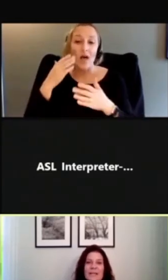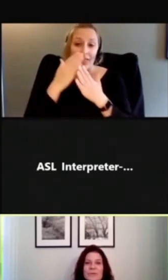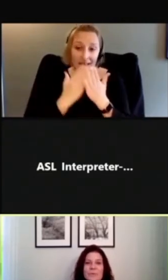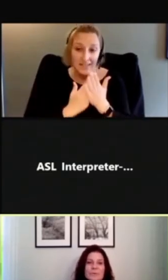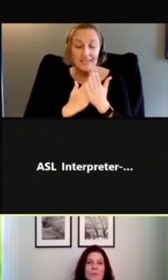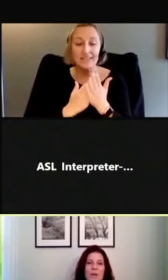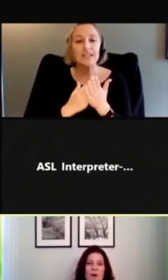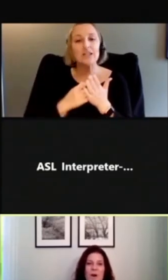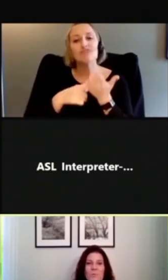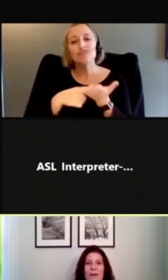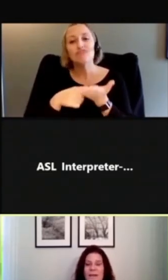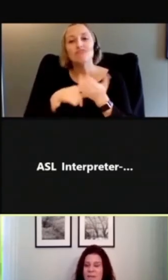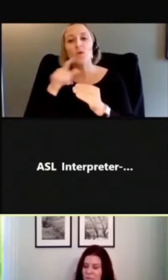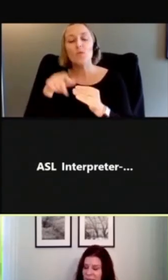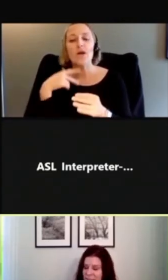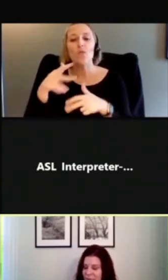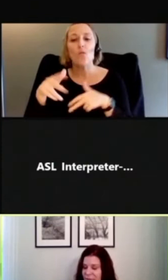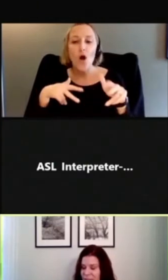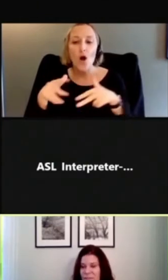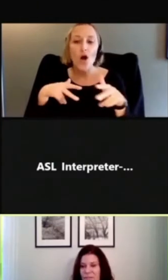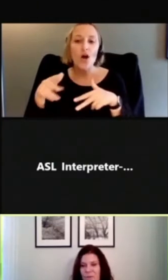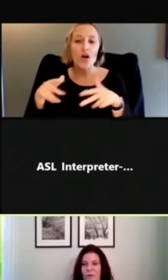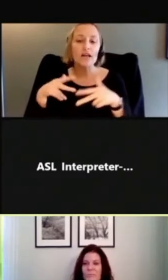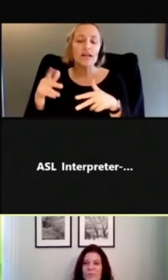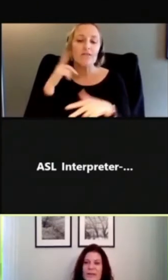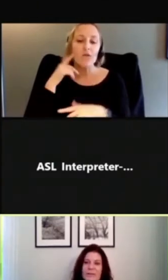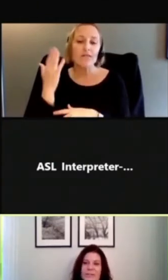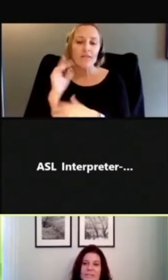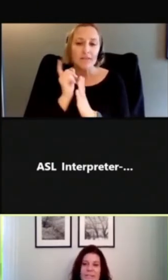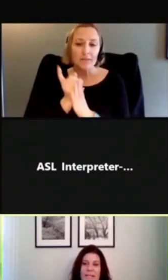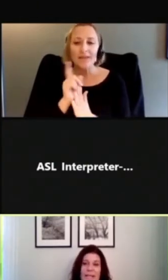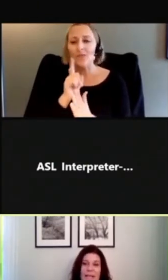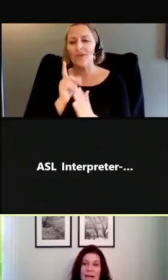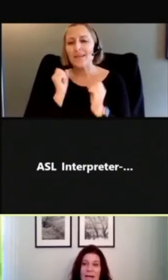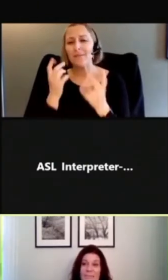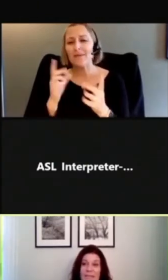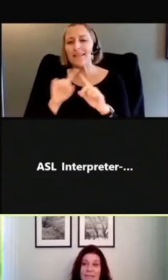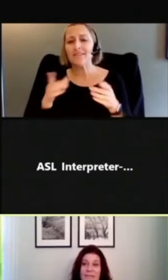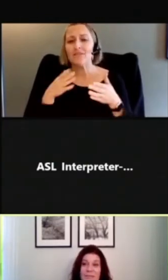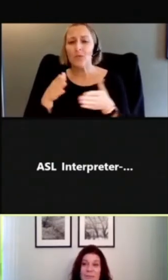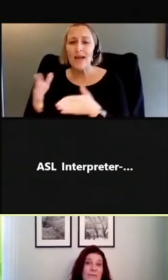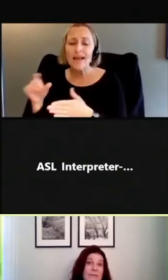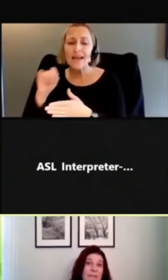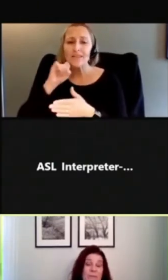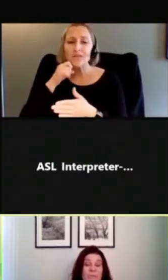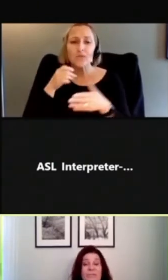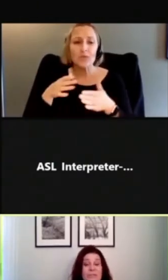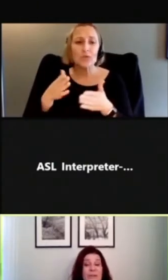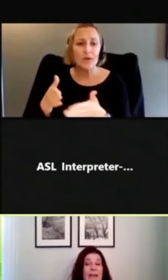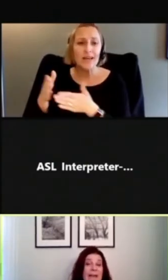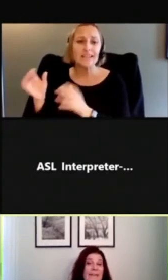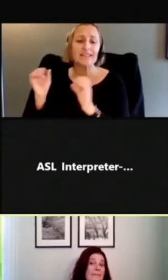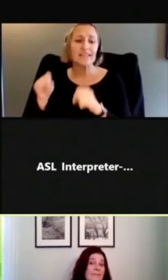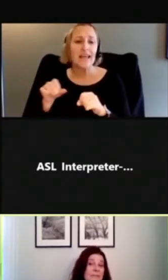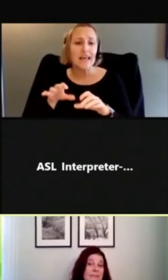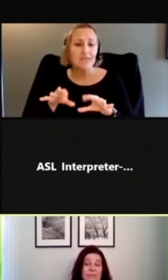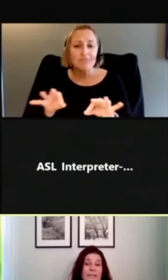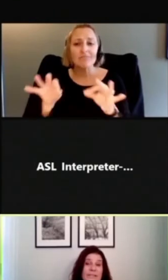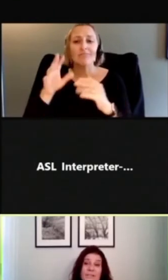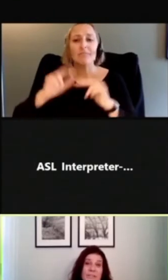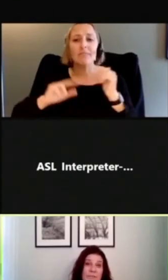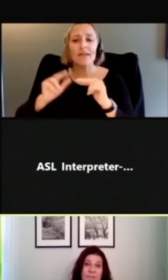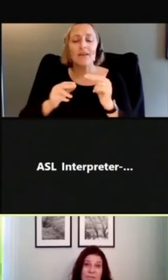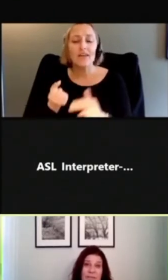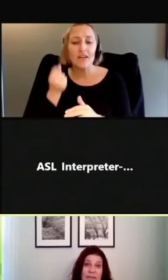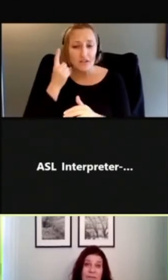just so many like cool ways, cool activities to incorporate health literacy into everything that people do. And that, for